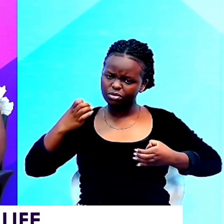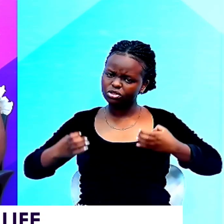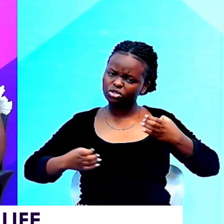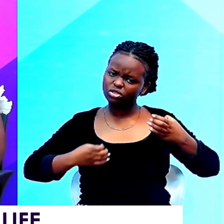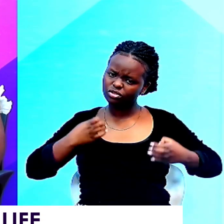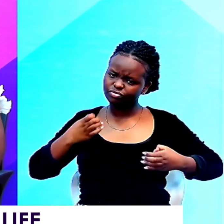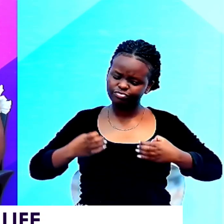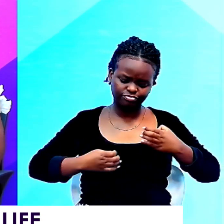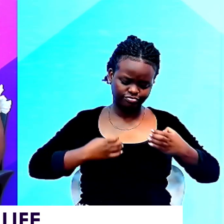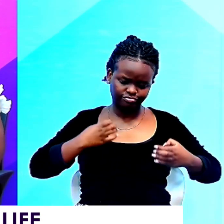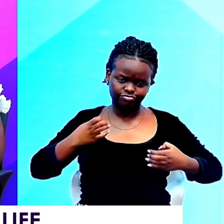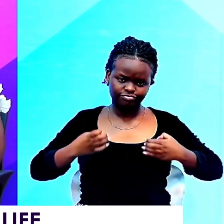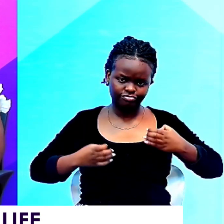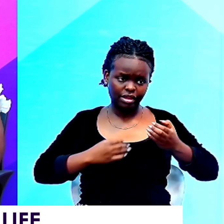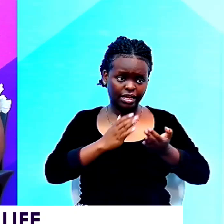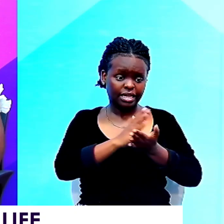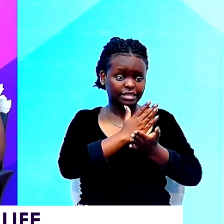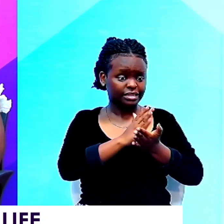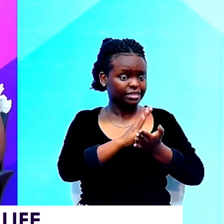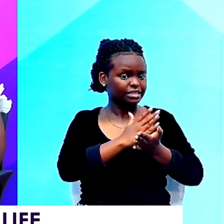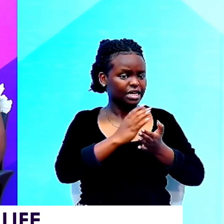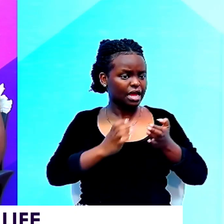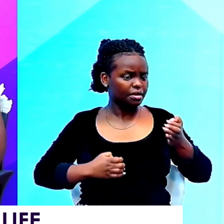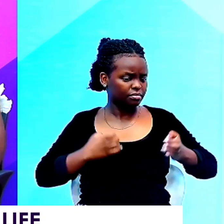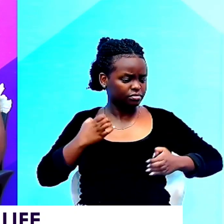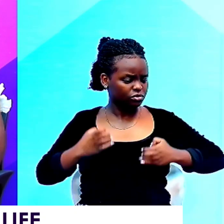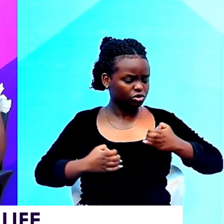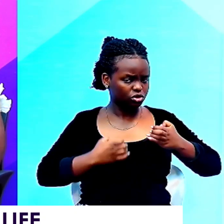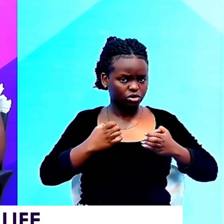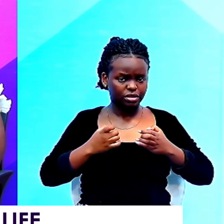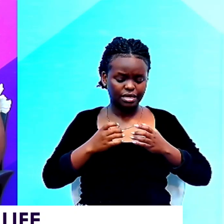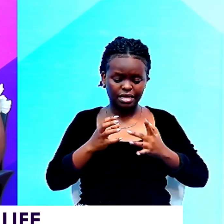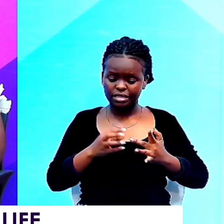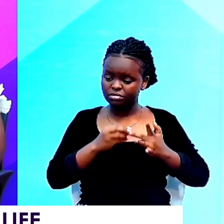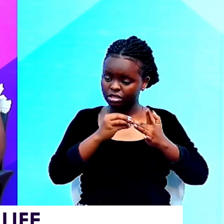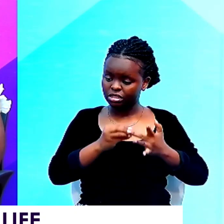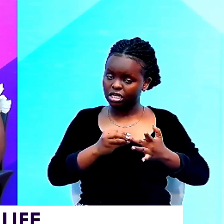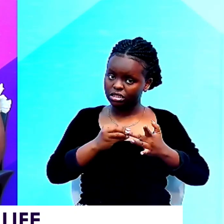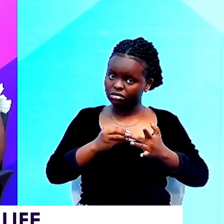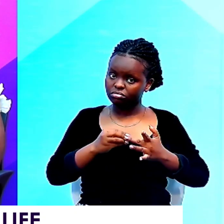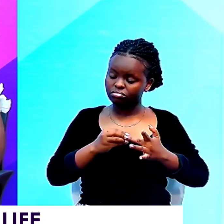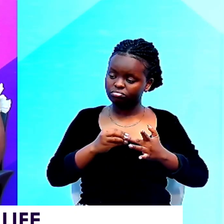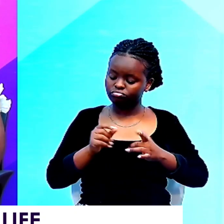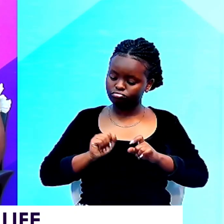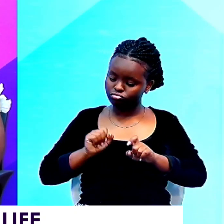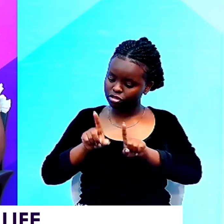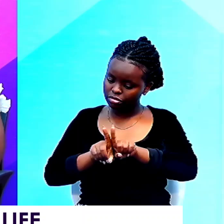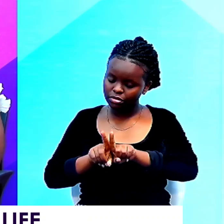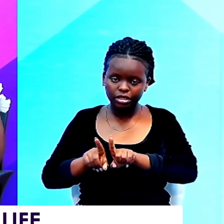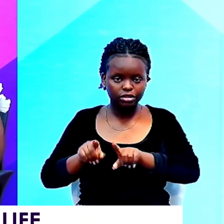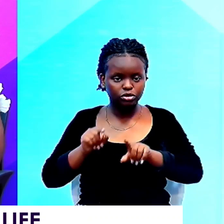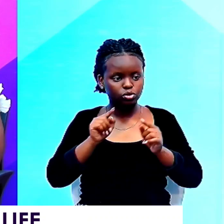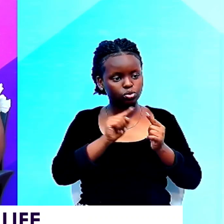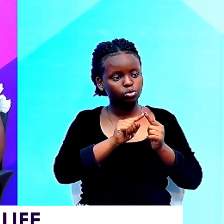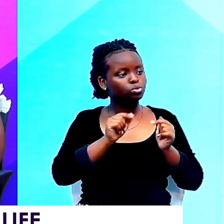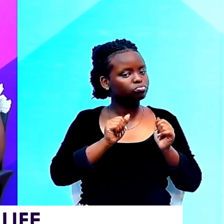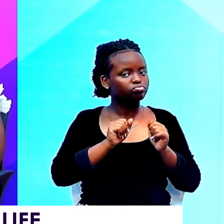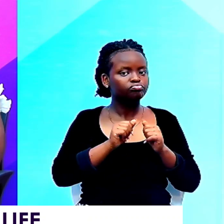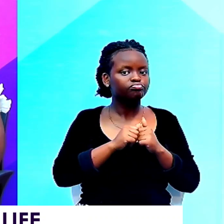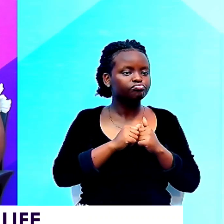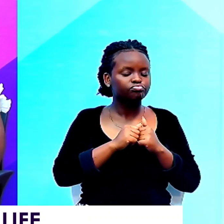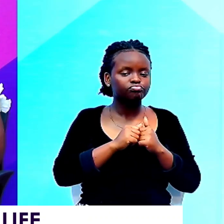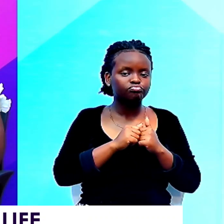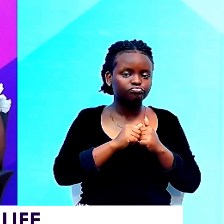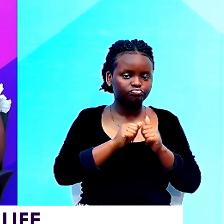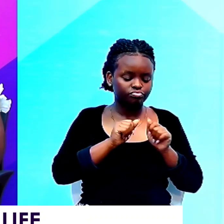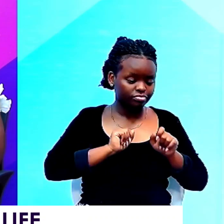They share emotions, especially sibling to sibling. Have you ever tried to harm a child